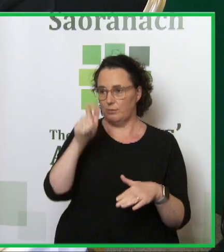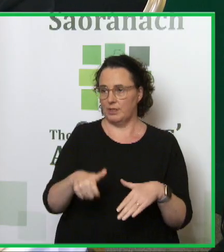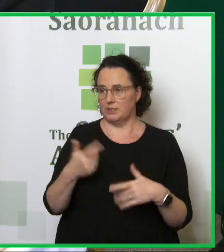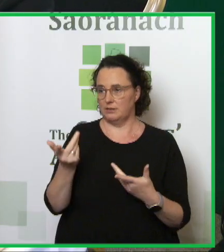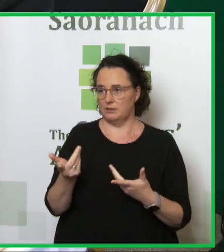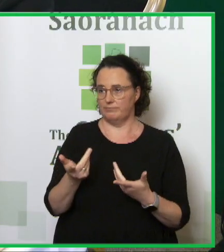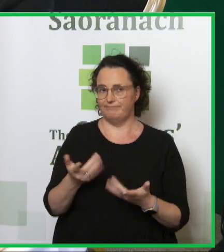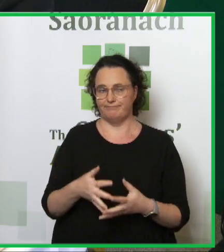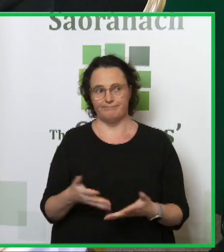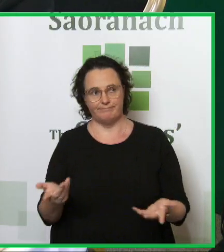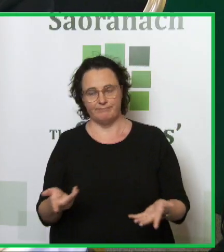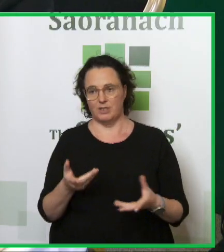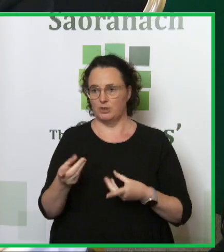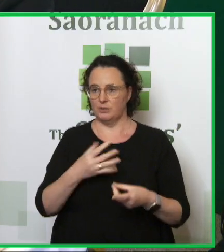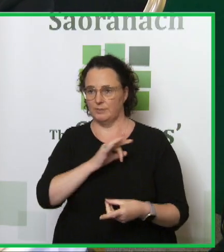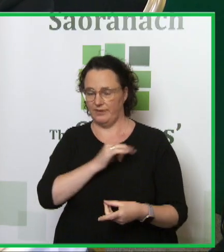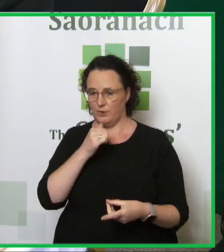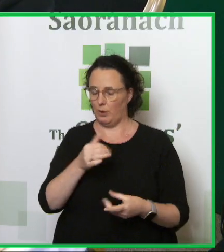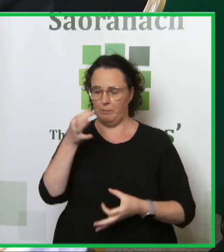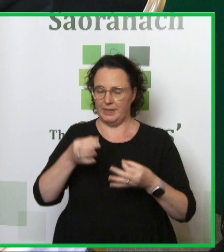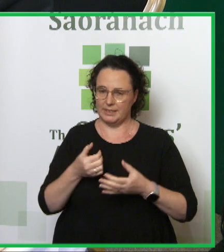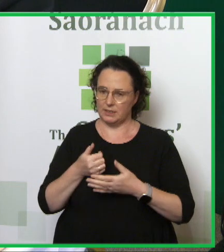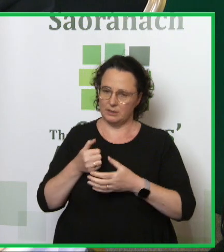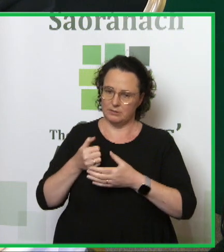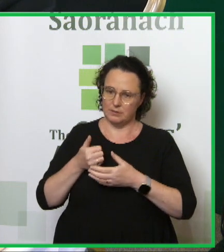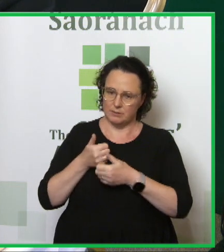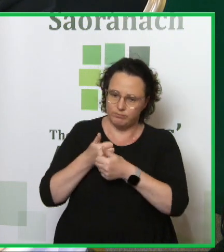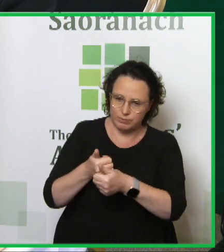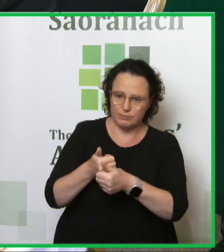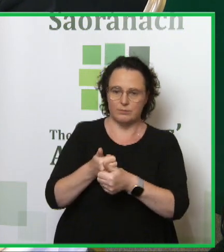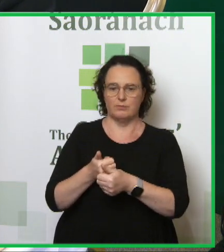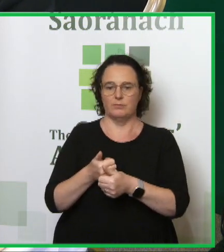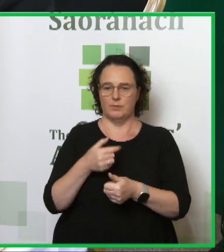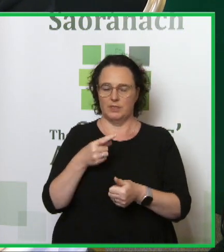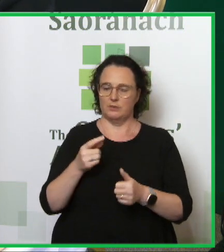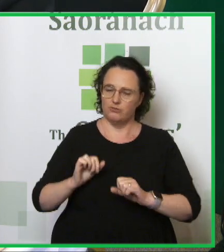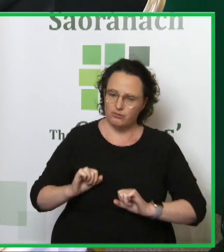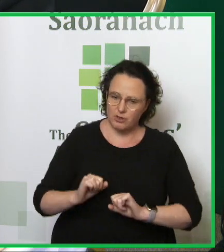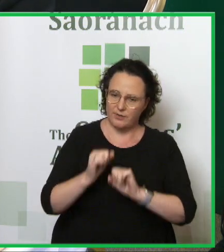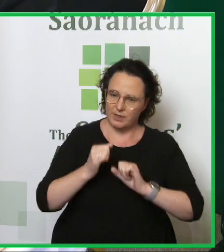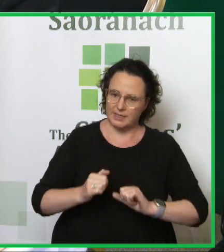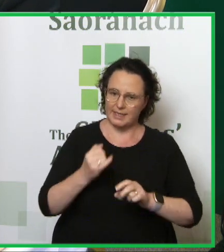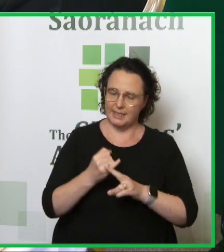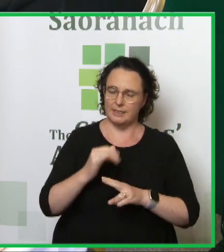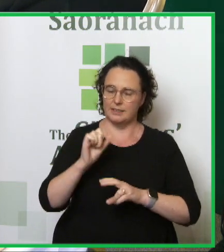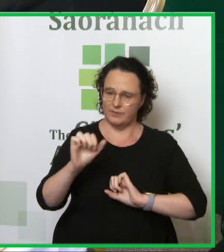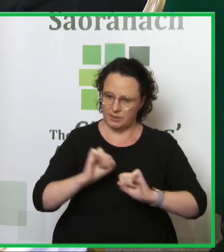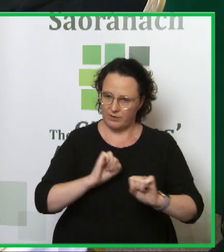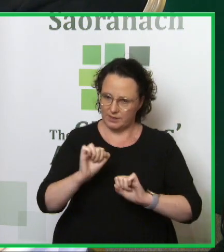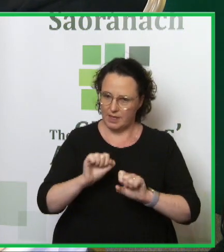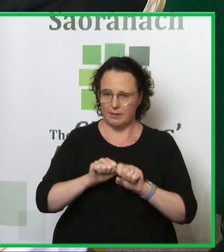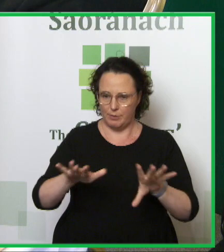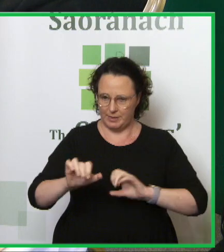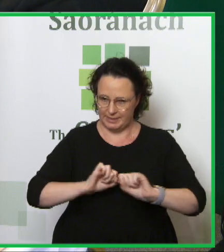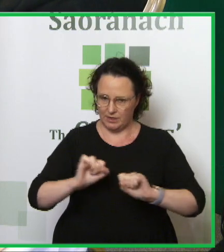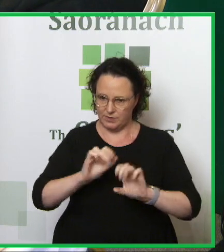without getting the political weight behind them. So that's my experience of driving reform in the civil service and public service.